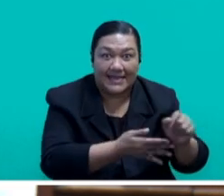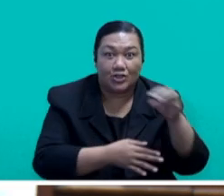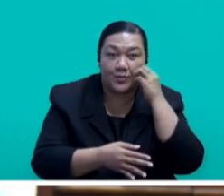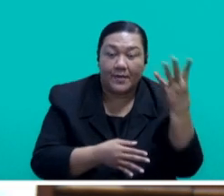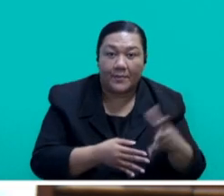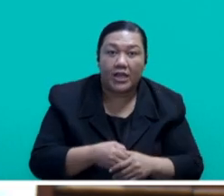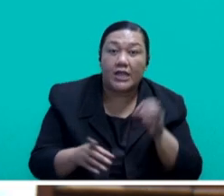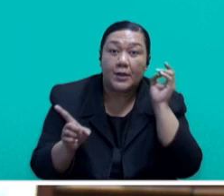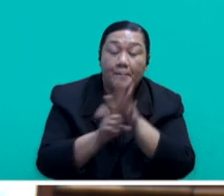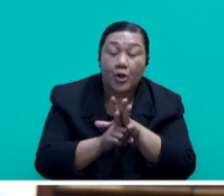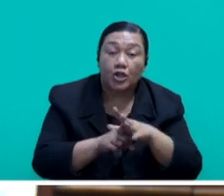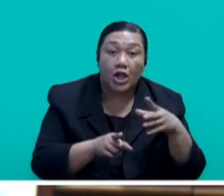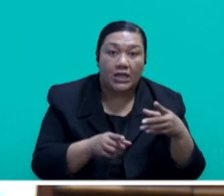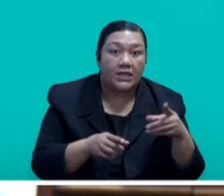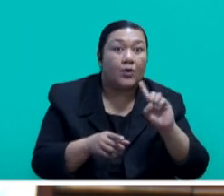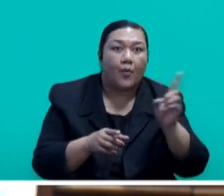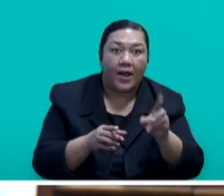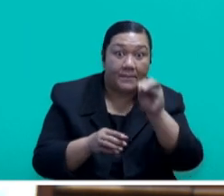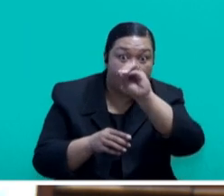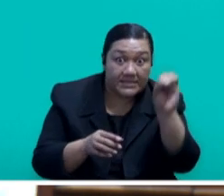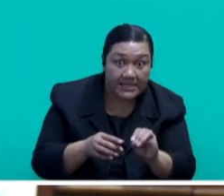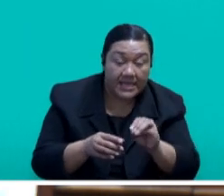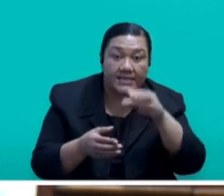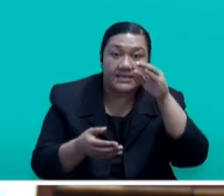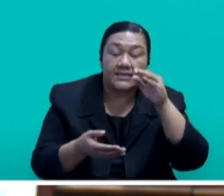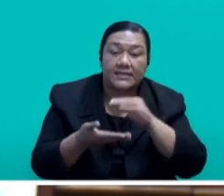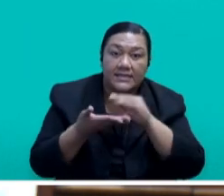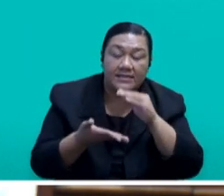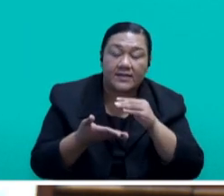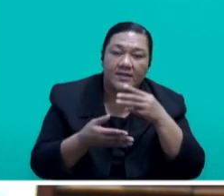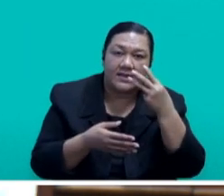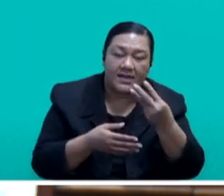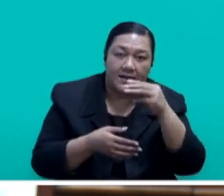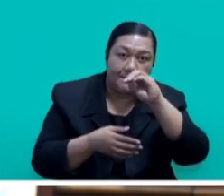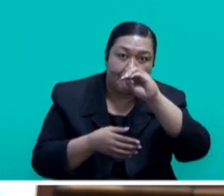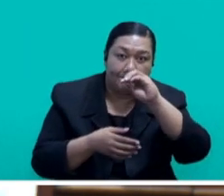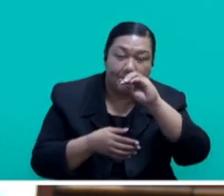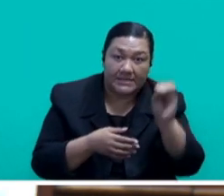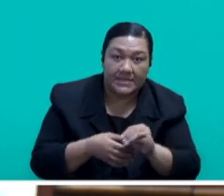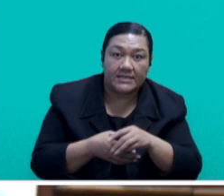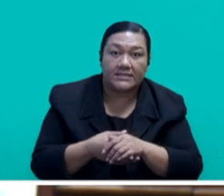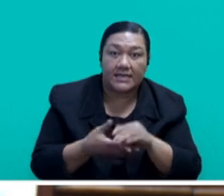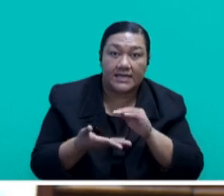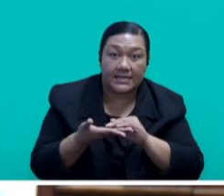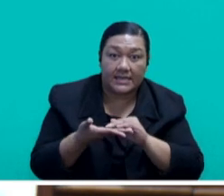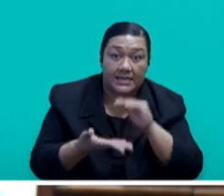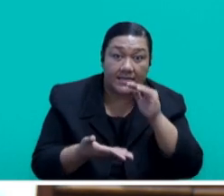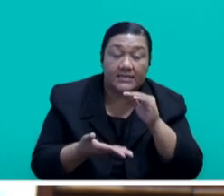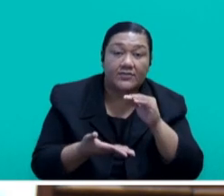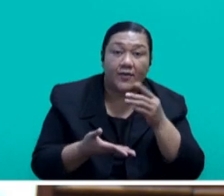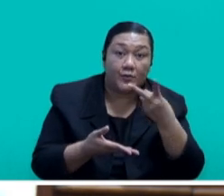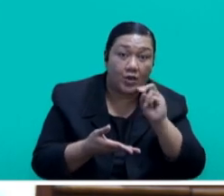import duty on raw materials has been increased by 3%. The corporate tax rate has increased from 20